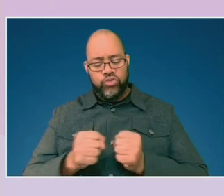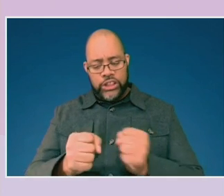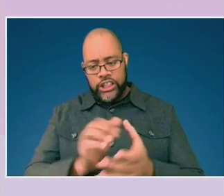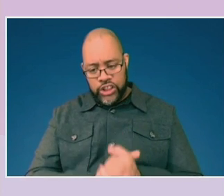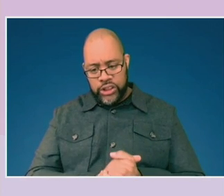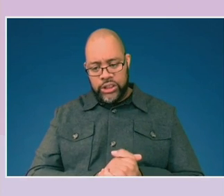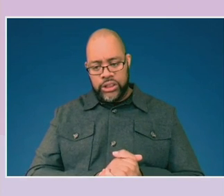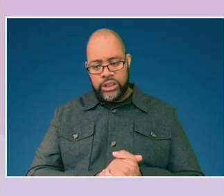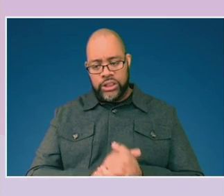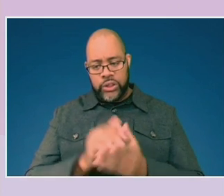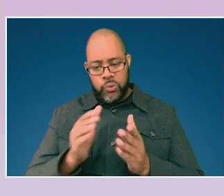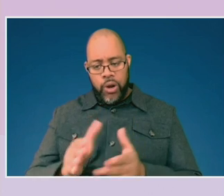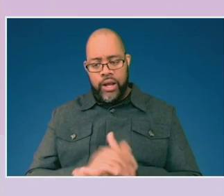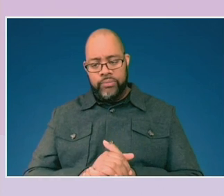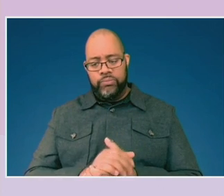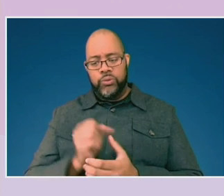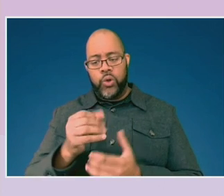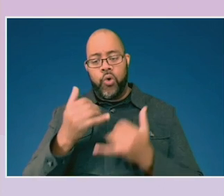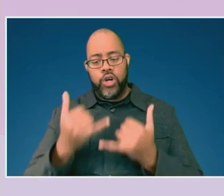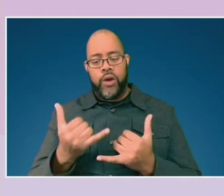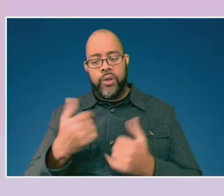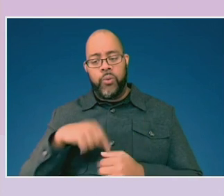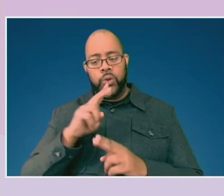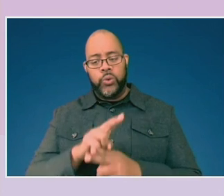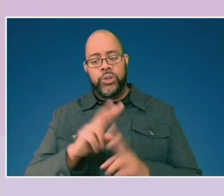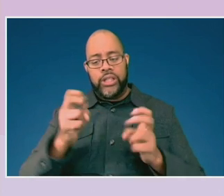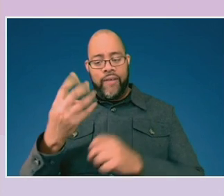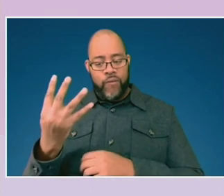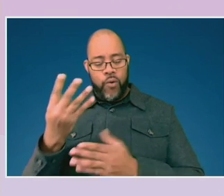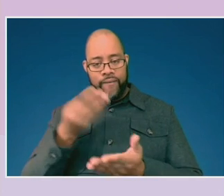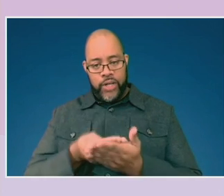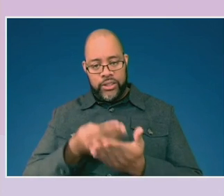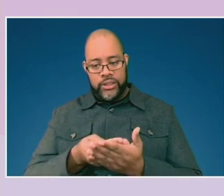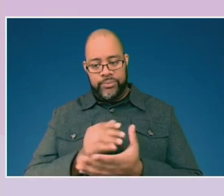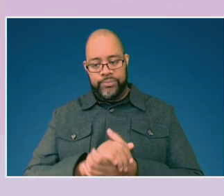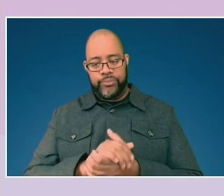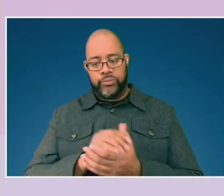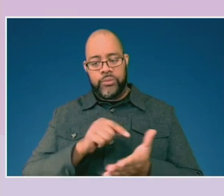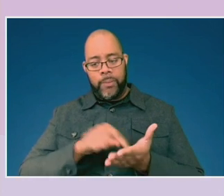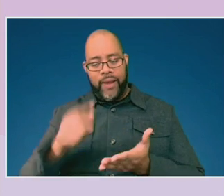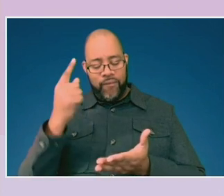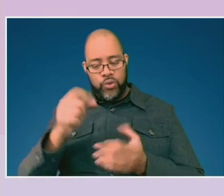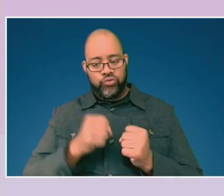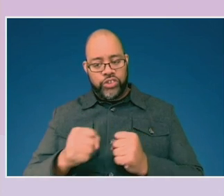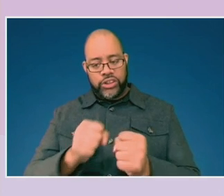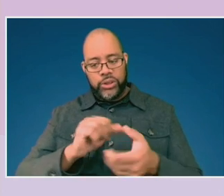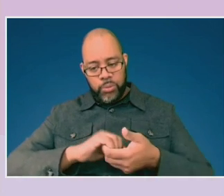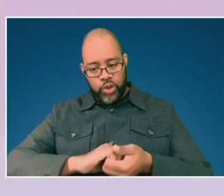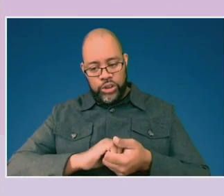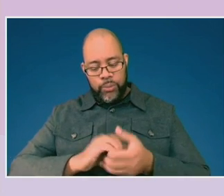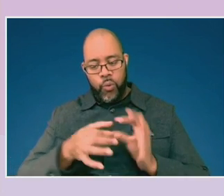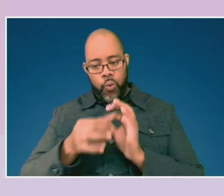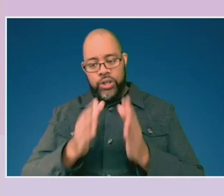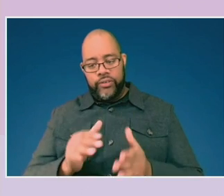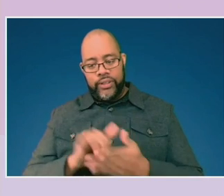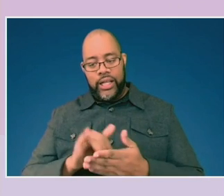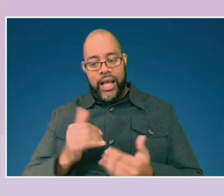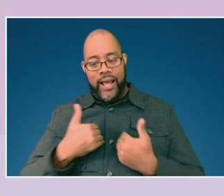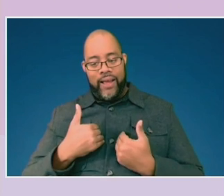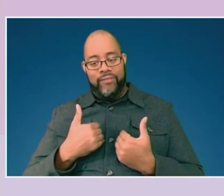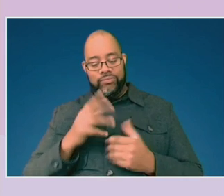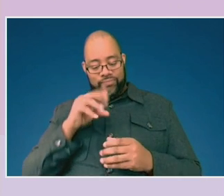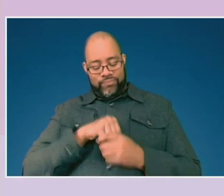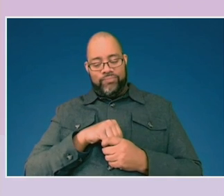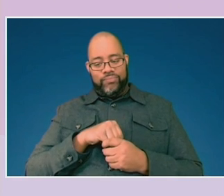way. And so currently we use Title IV funding to pay for a strategic partnership coordinator that we have that's housed kind of